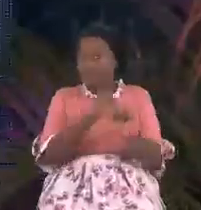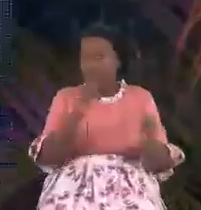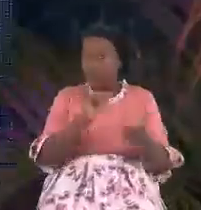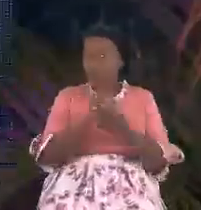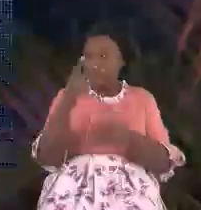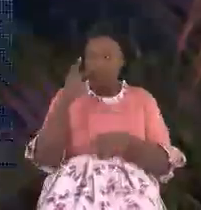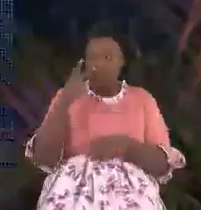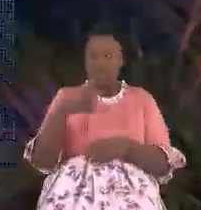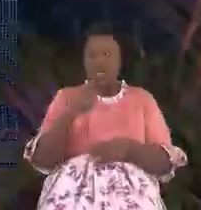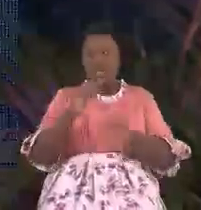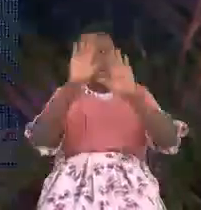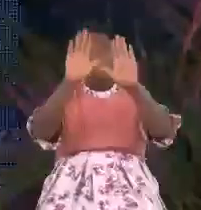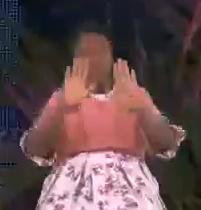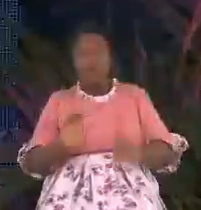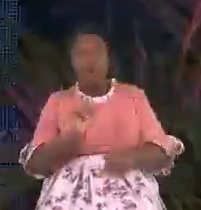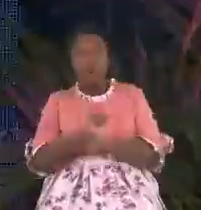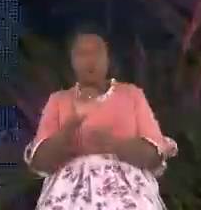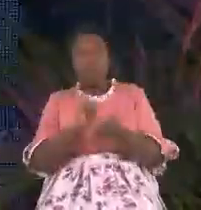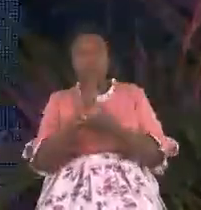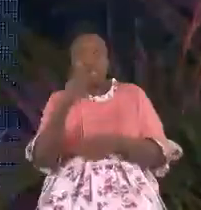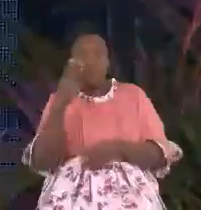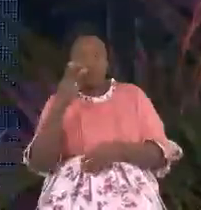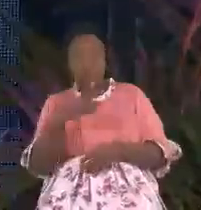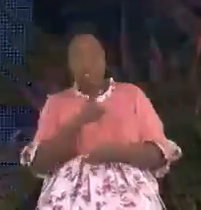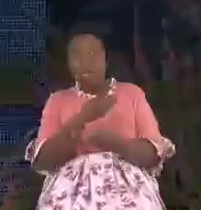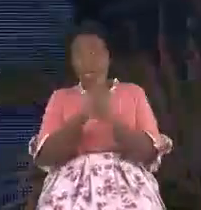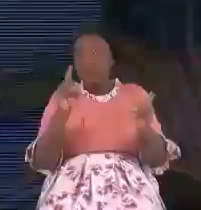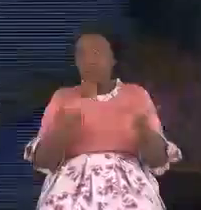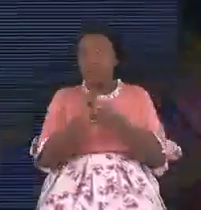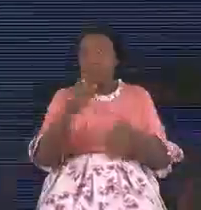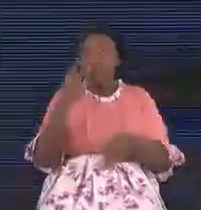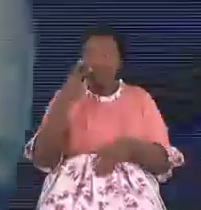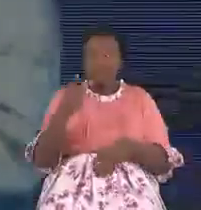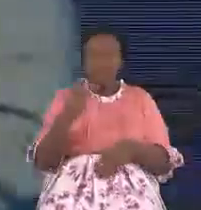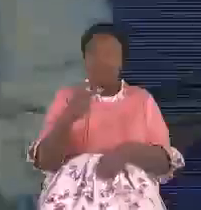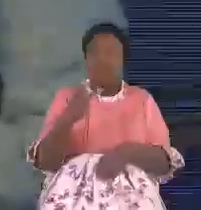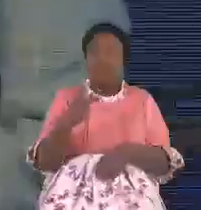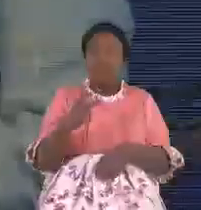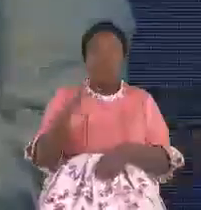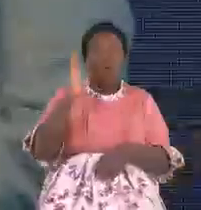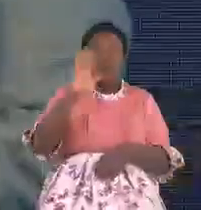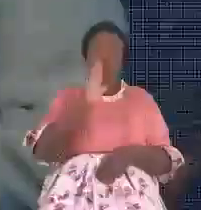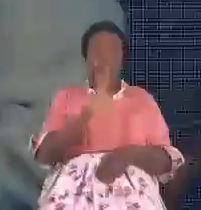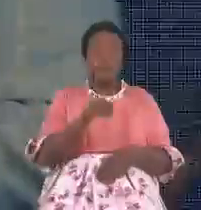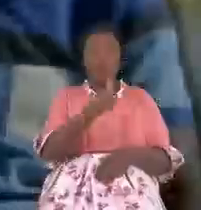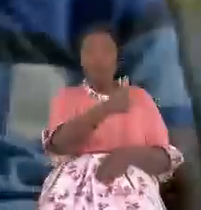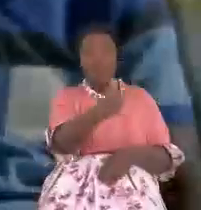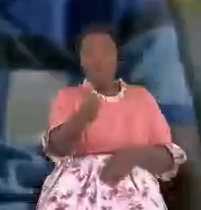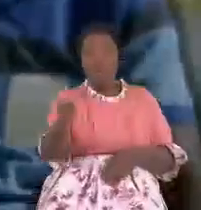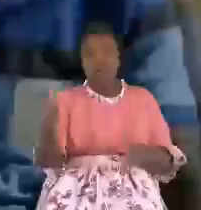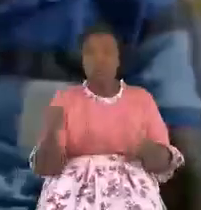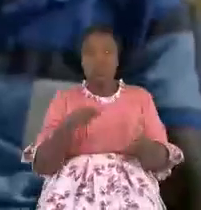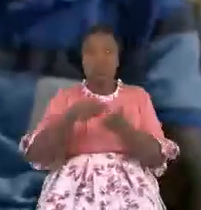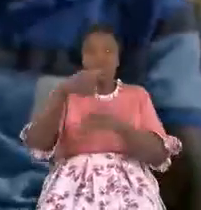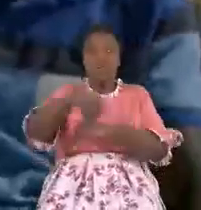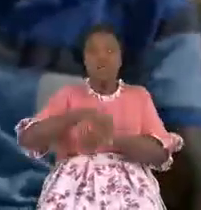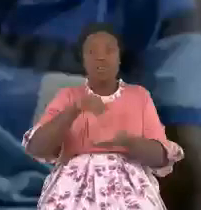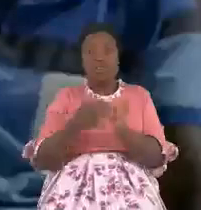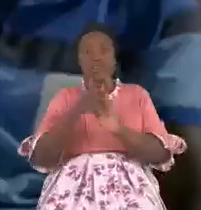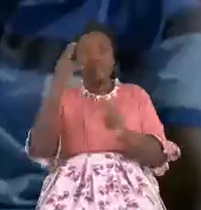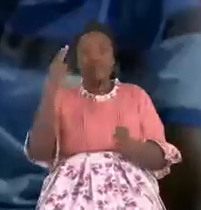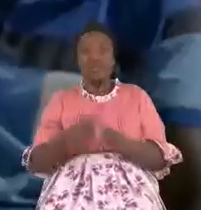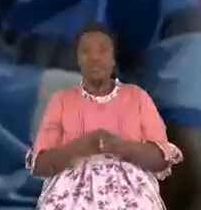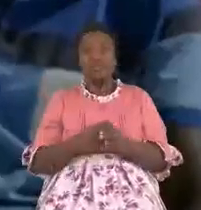miracle you see the deliverance you see will be used tonight in jesus name